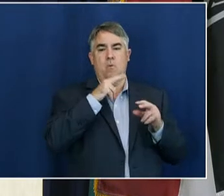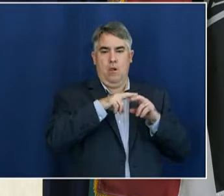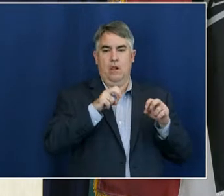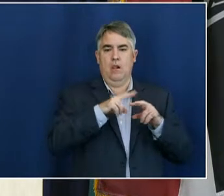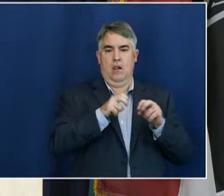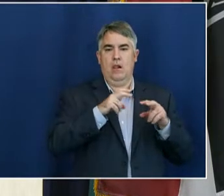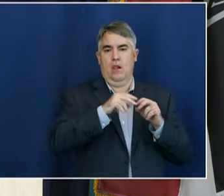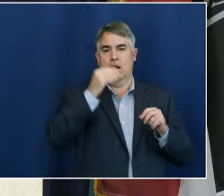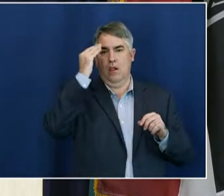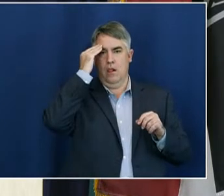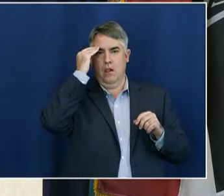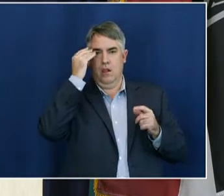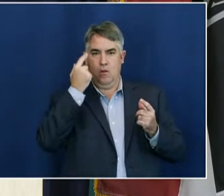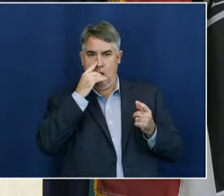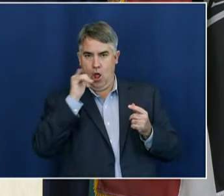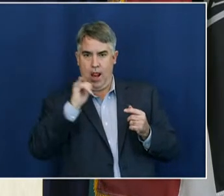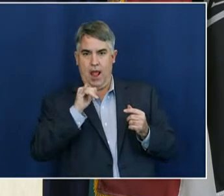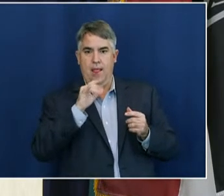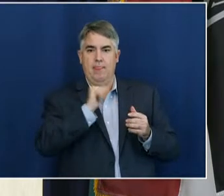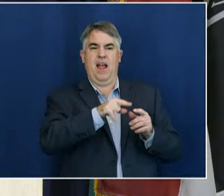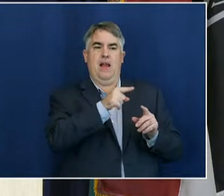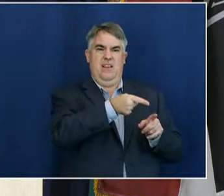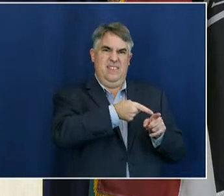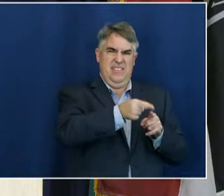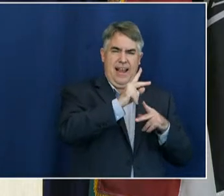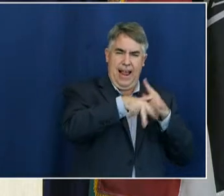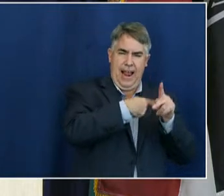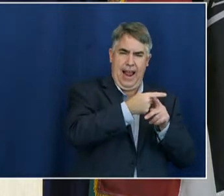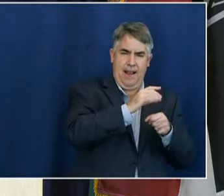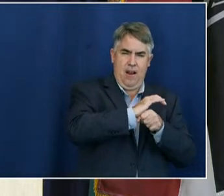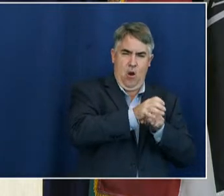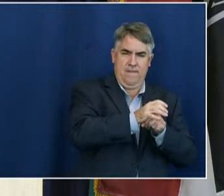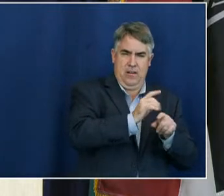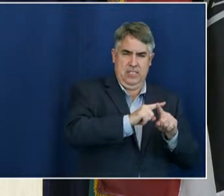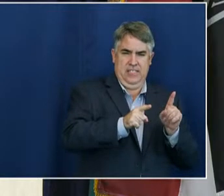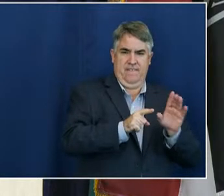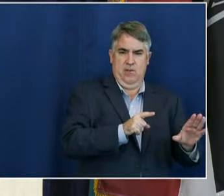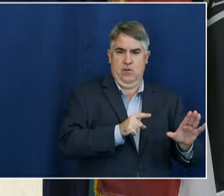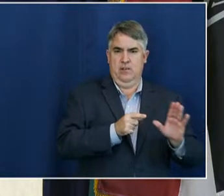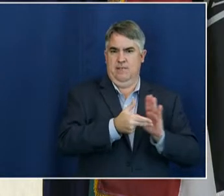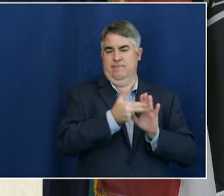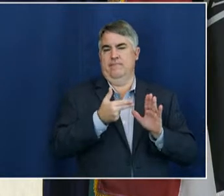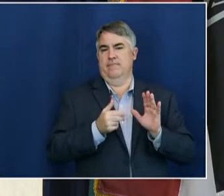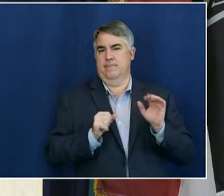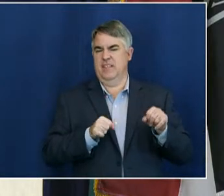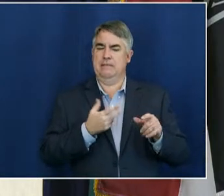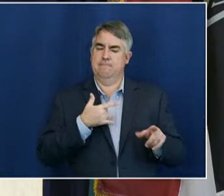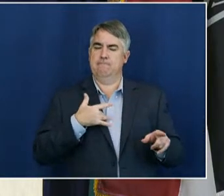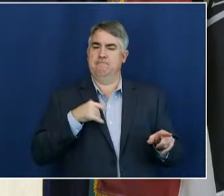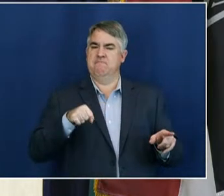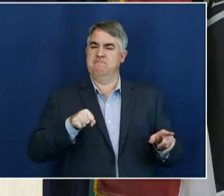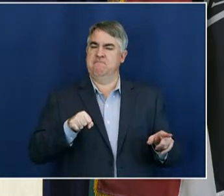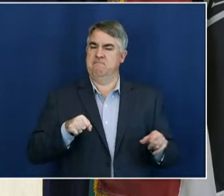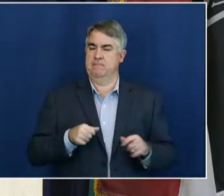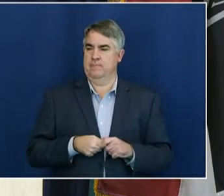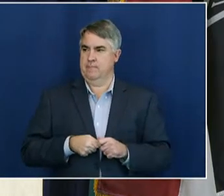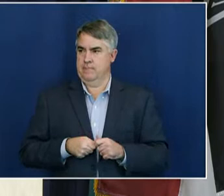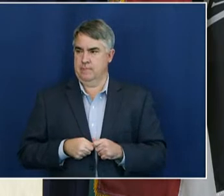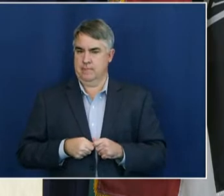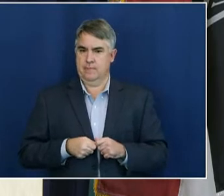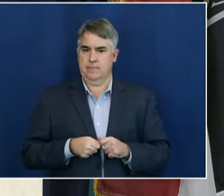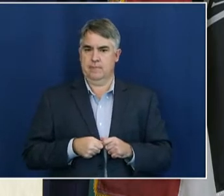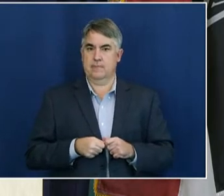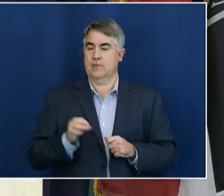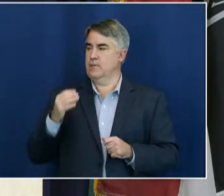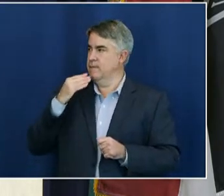that 71-year-old, we are confident in assigning that as a probable case. Gotcha. Cool. Thank you. I